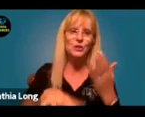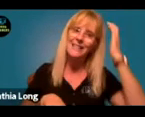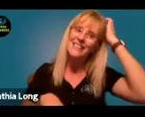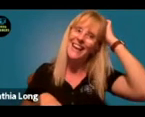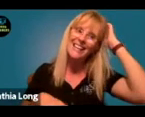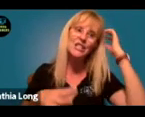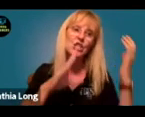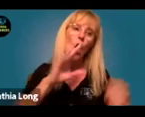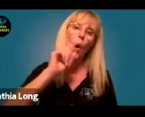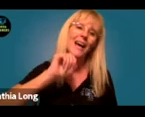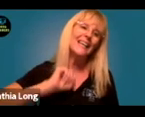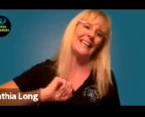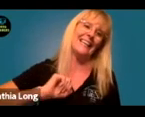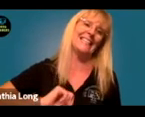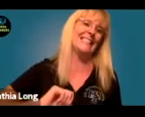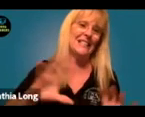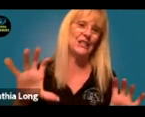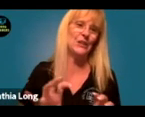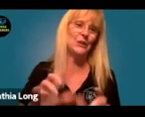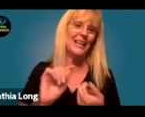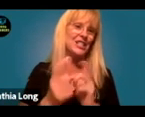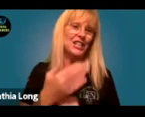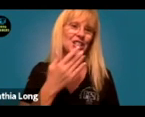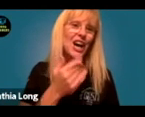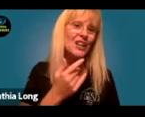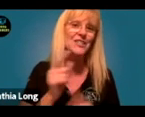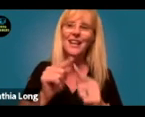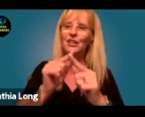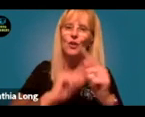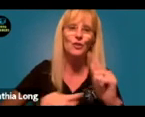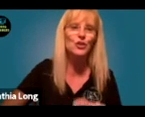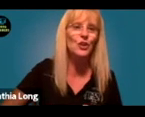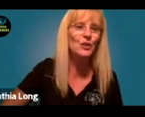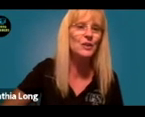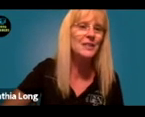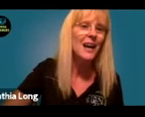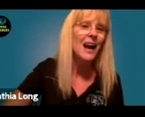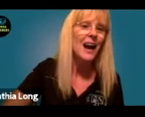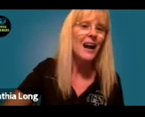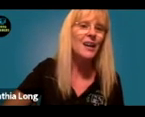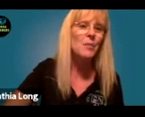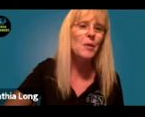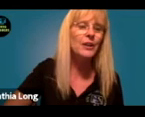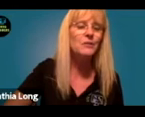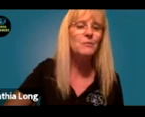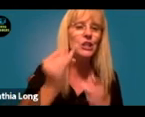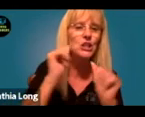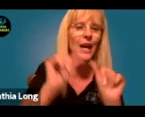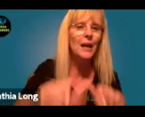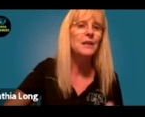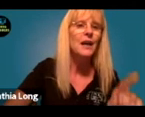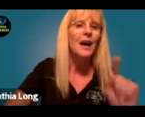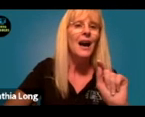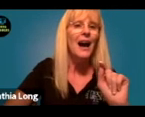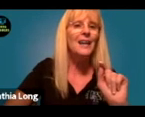with students, and it's so easy to do. They can change the colors, they can draw circles. I can come over here to my